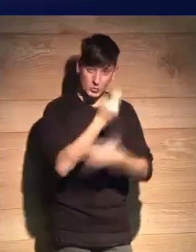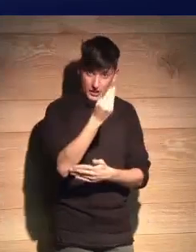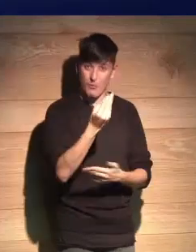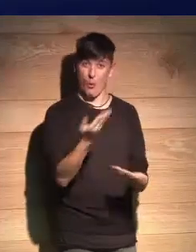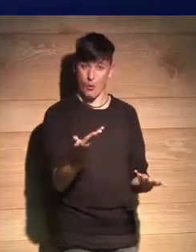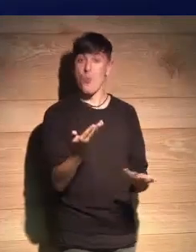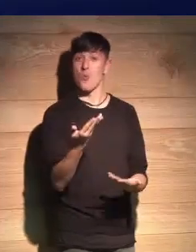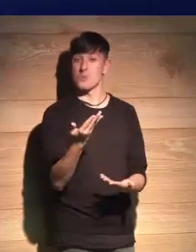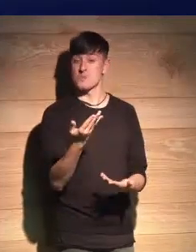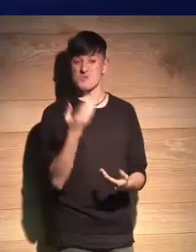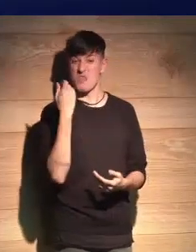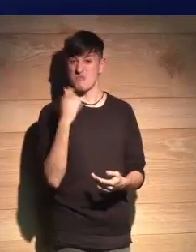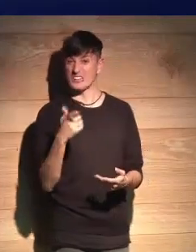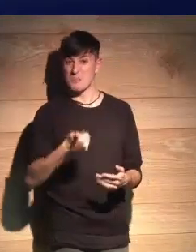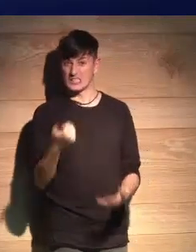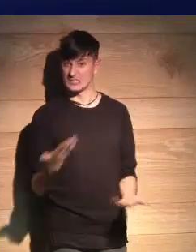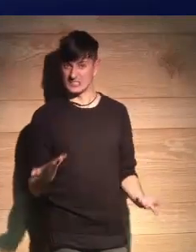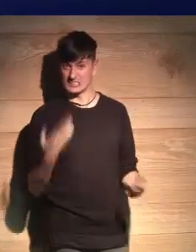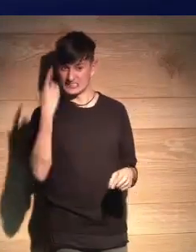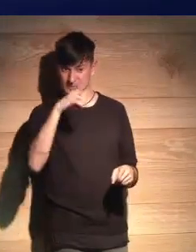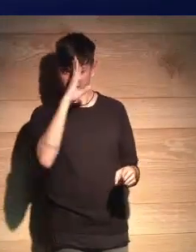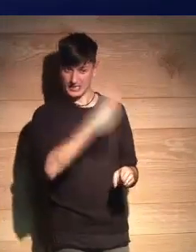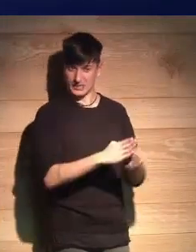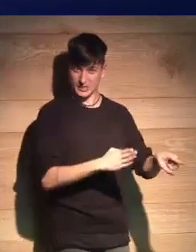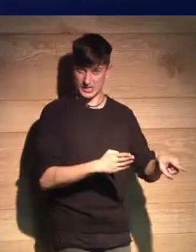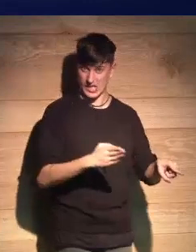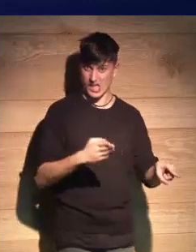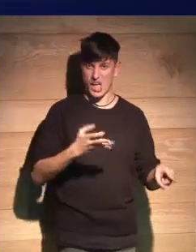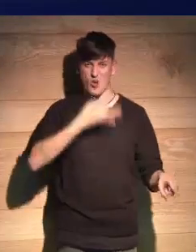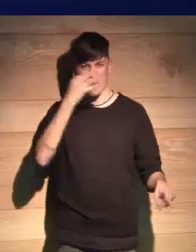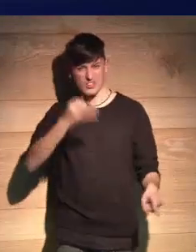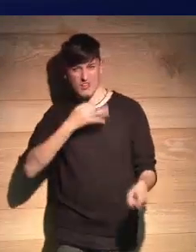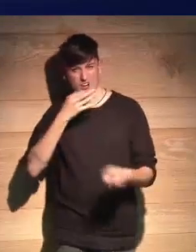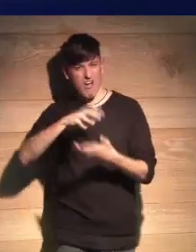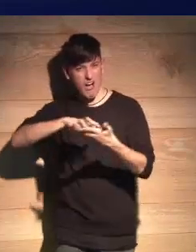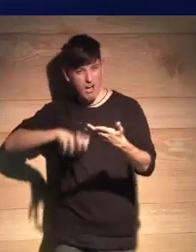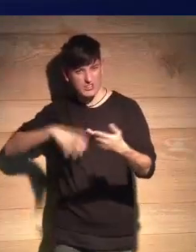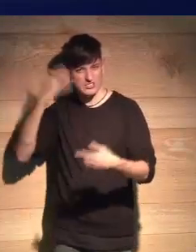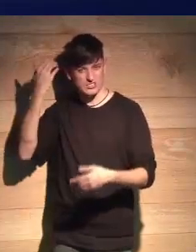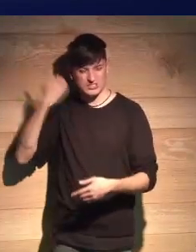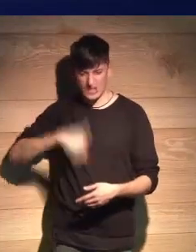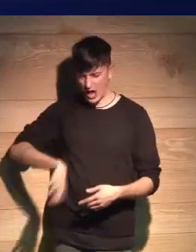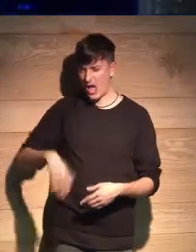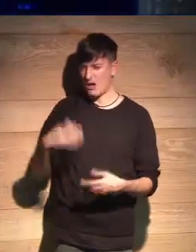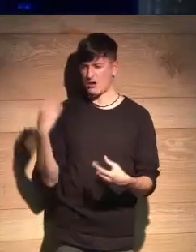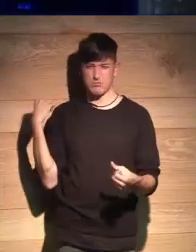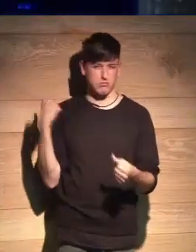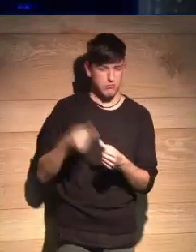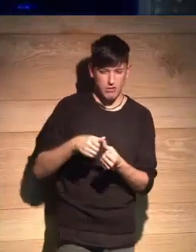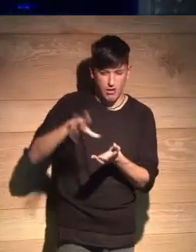productive. So you don't need any further arguments. We have plenty of arguments in